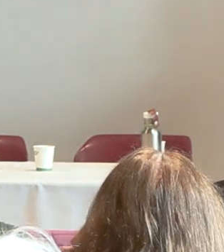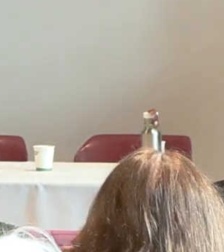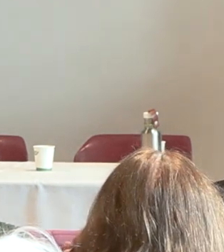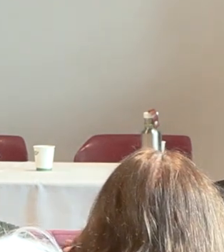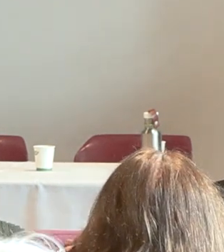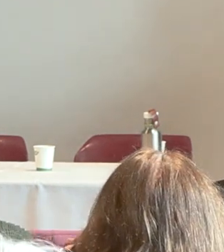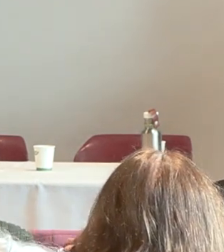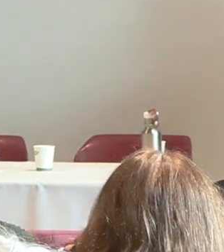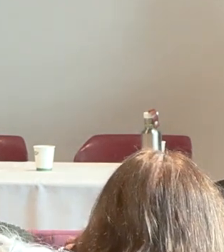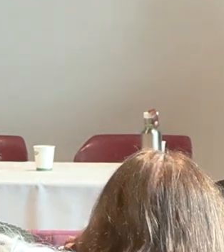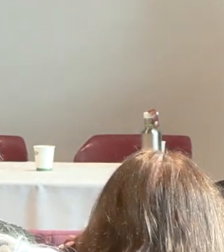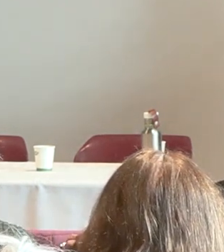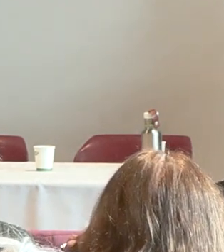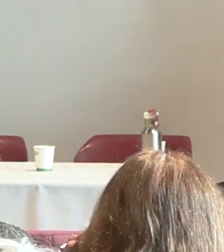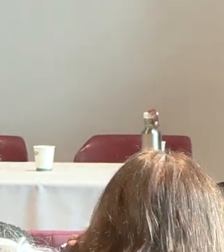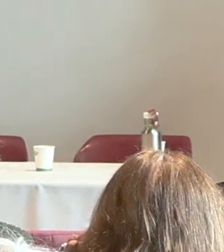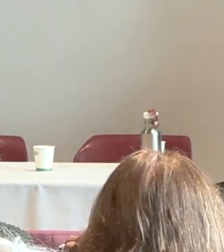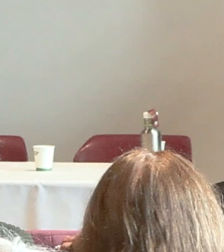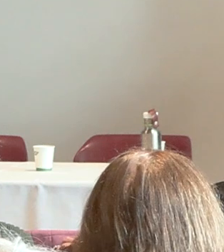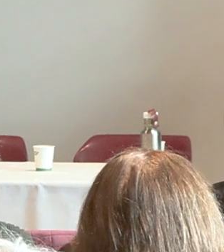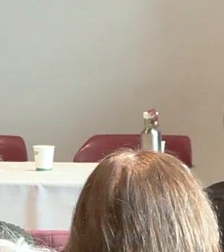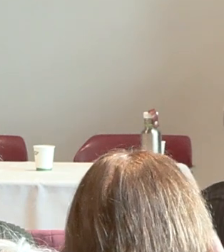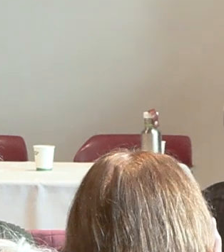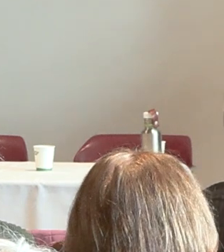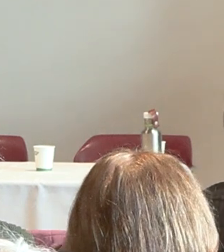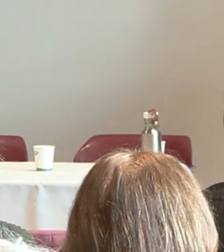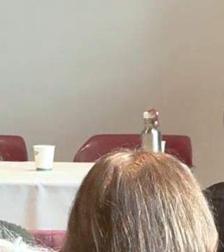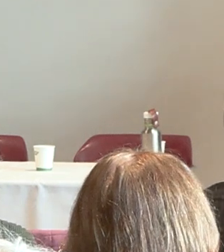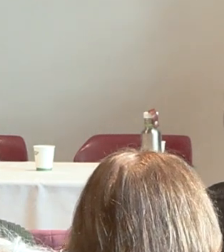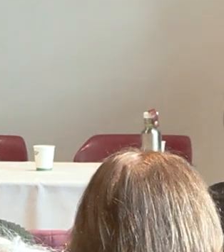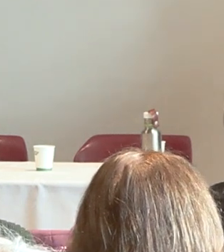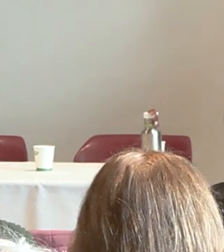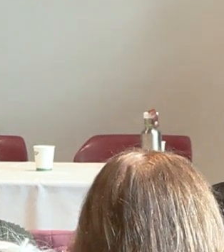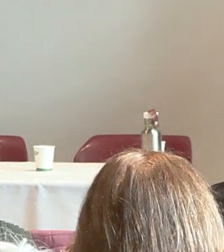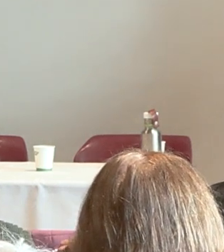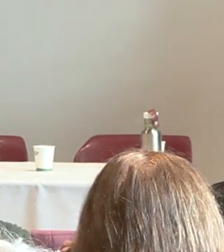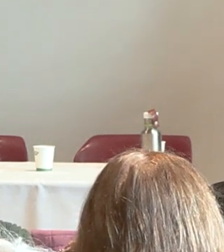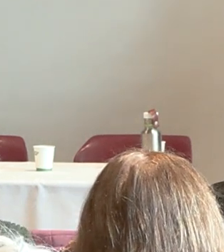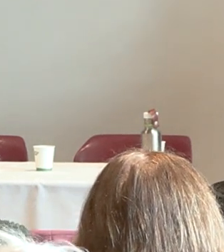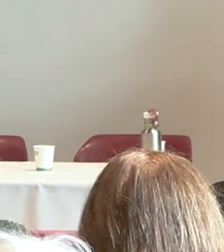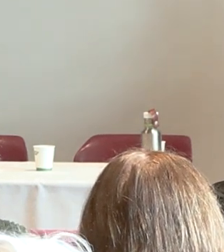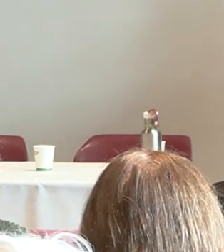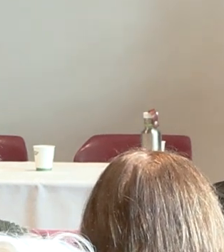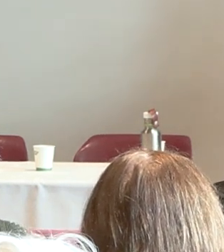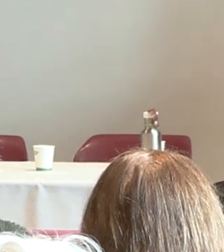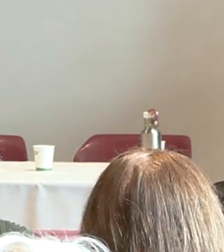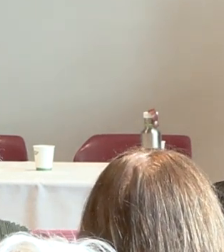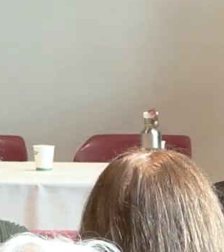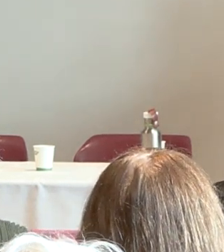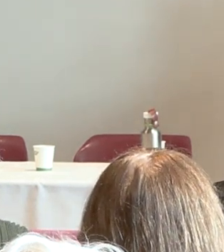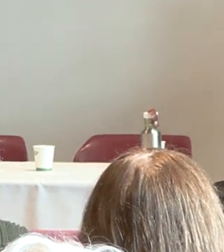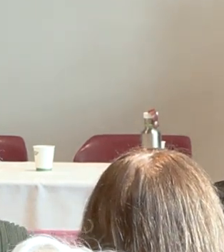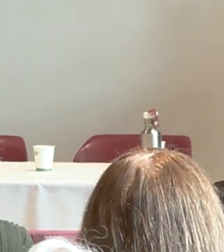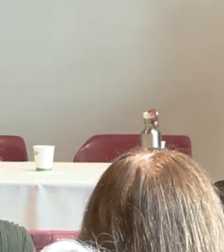in presenting Shanta Lee with the Abel Meeropol Social Justice Writing Award and welcoming her